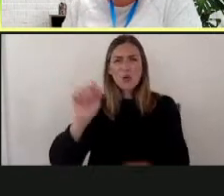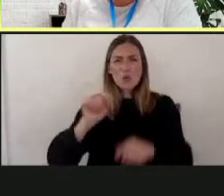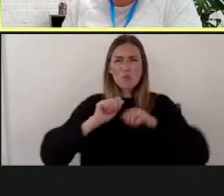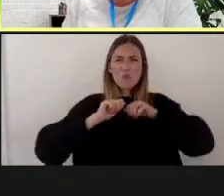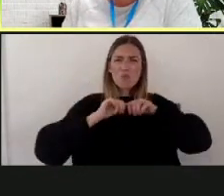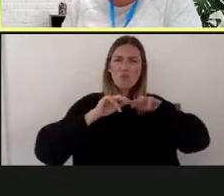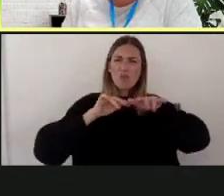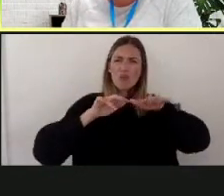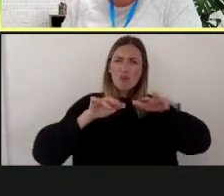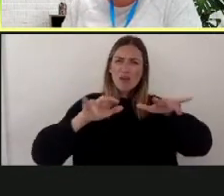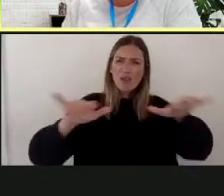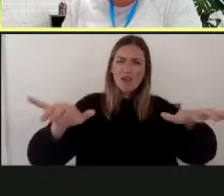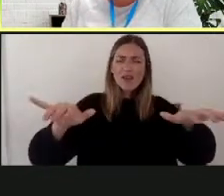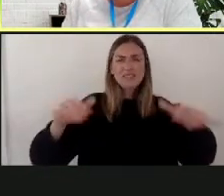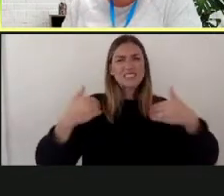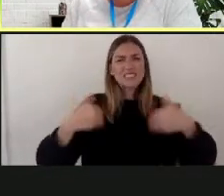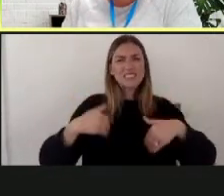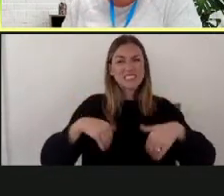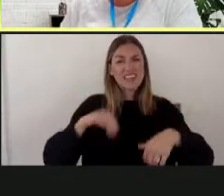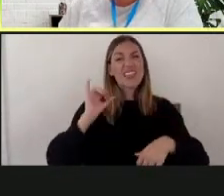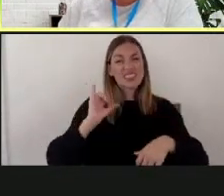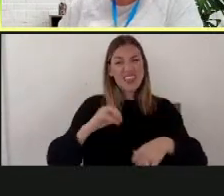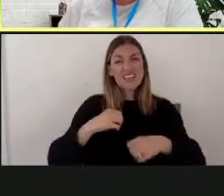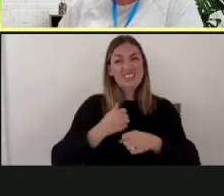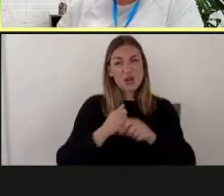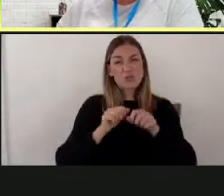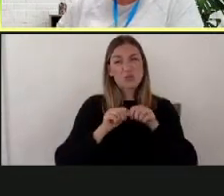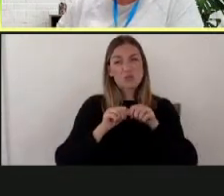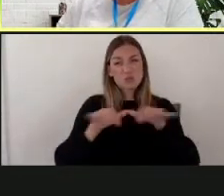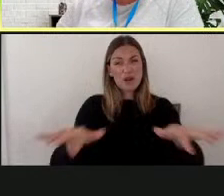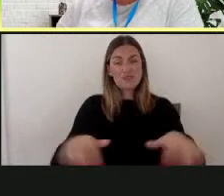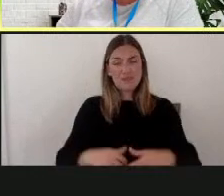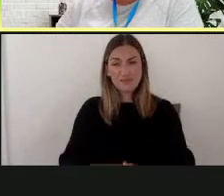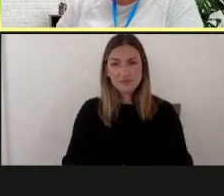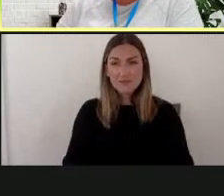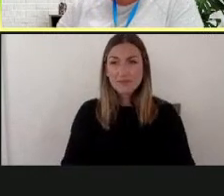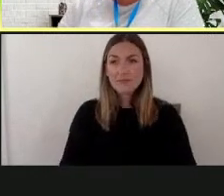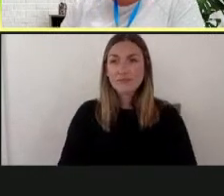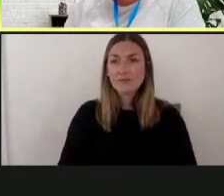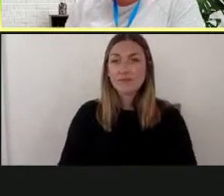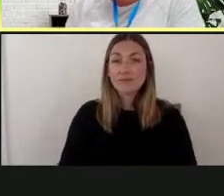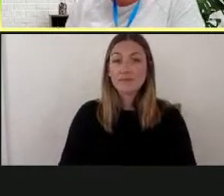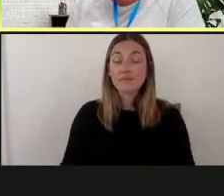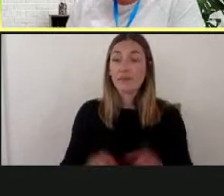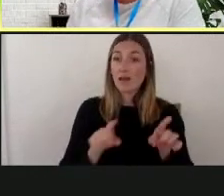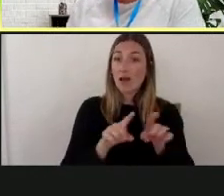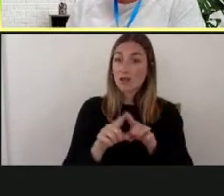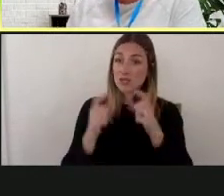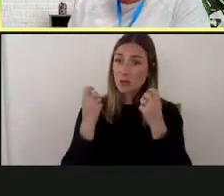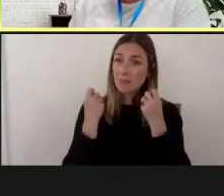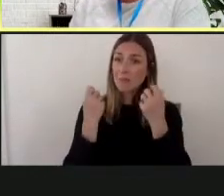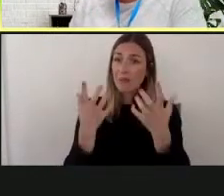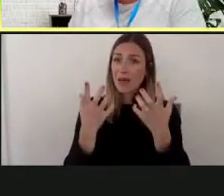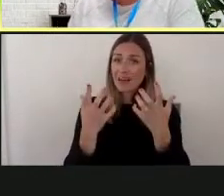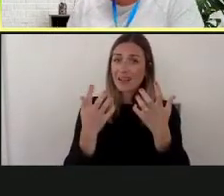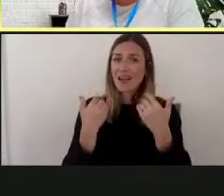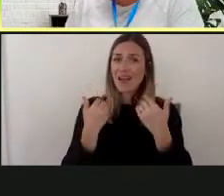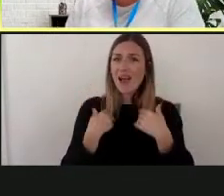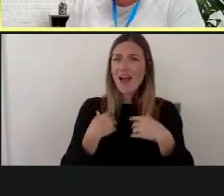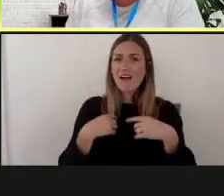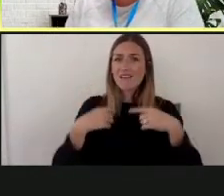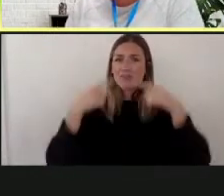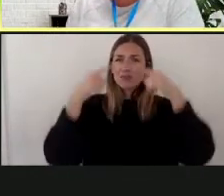the air. And we know that's how COVID-19 spreads. Also, we see a lot of people who wear face shields, which